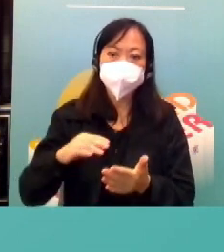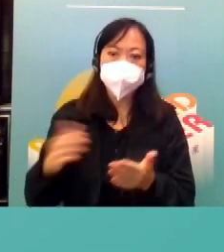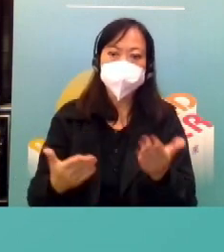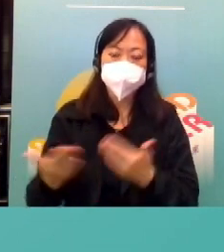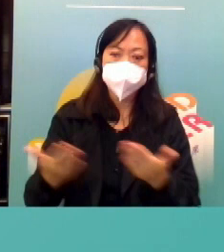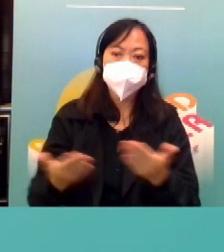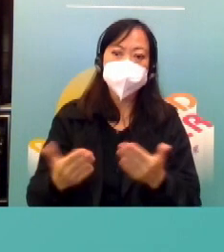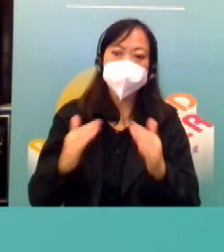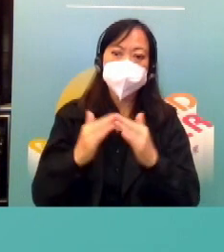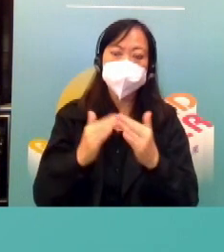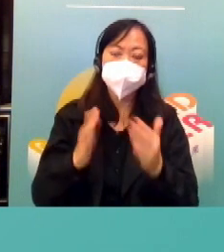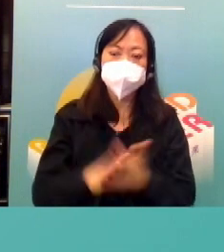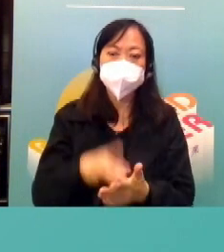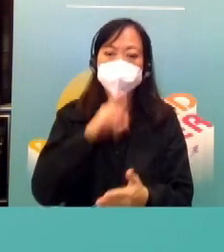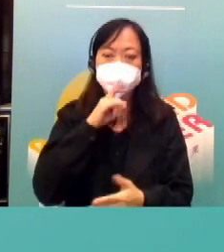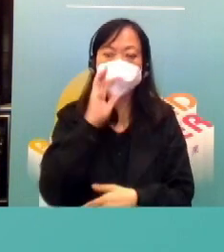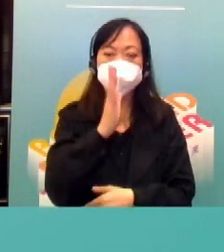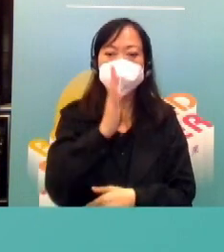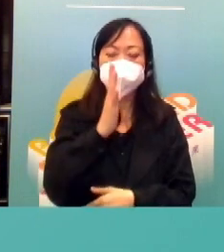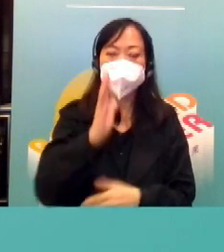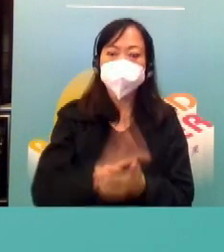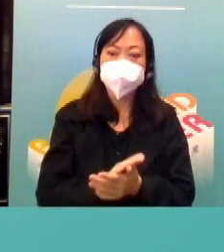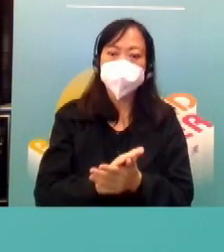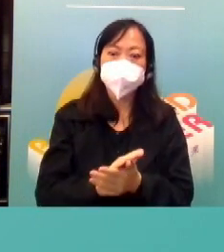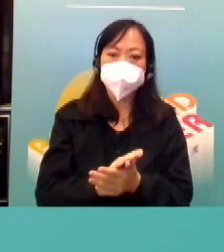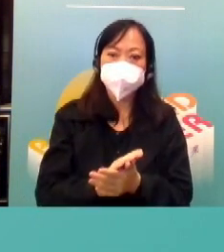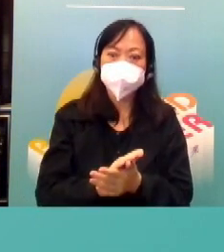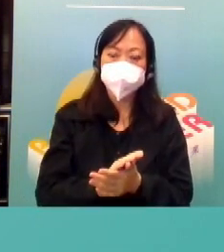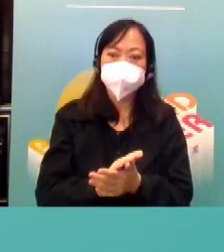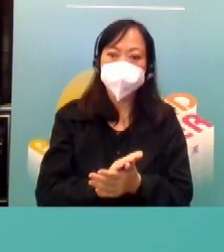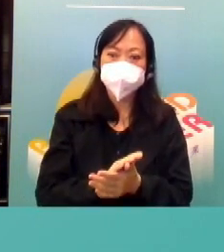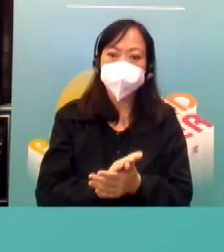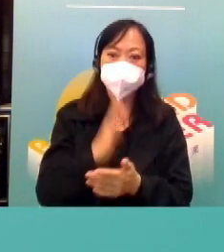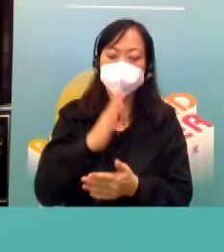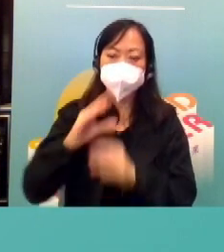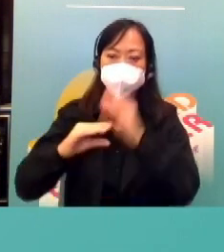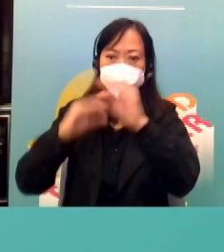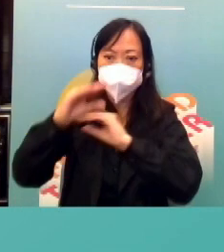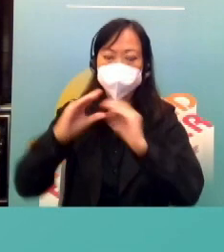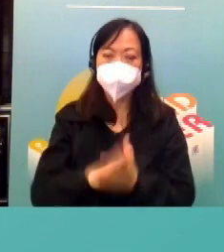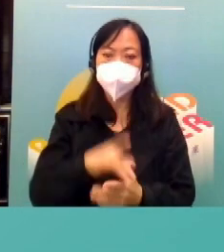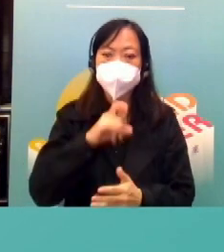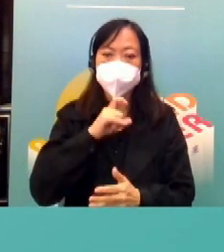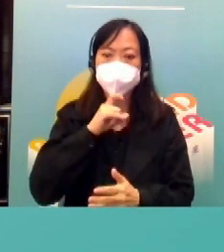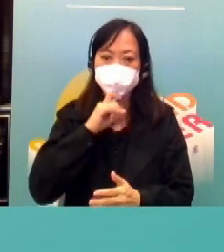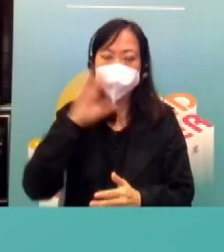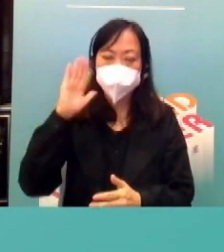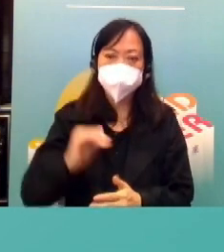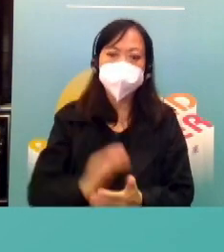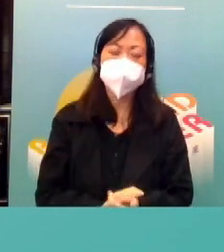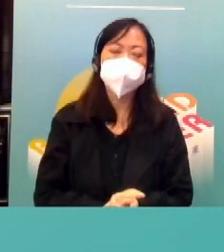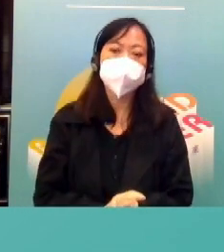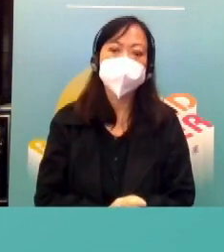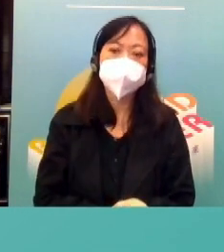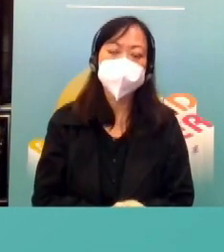quality and sustainable units of housing. And of those 513 units, over half of